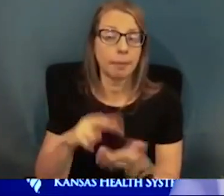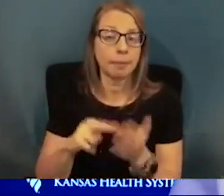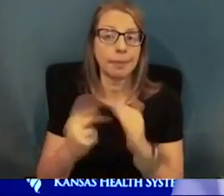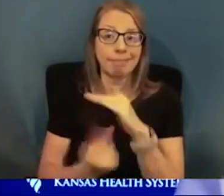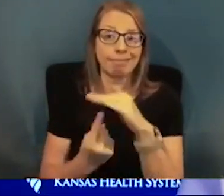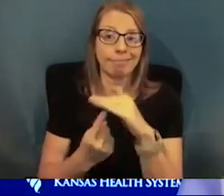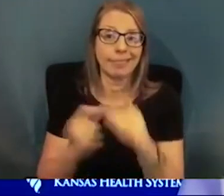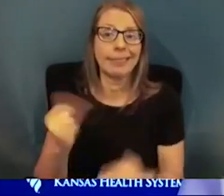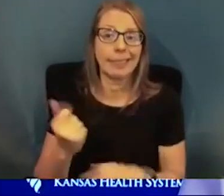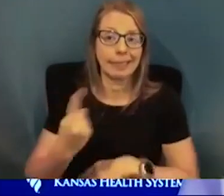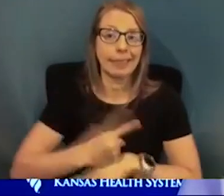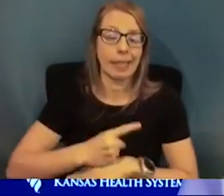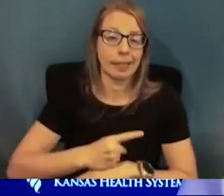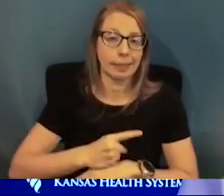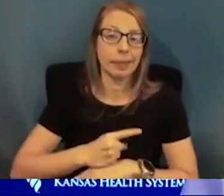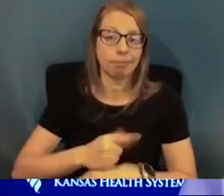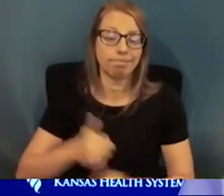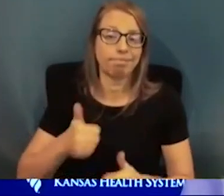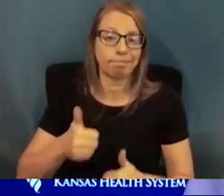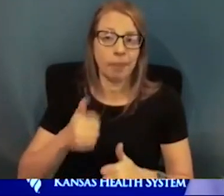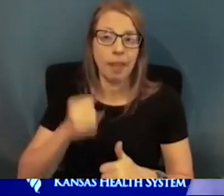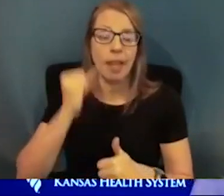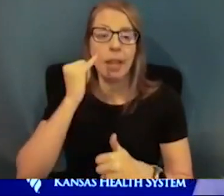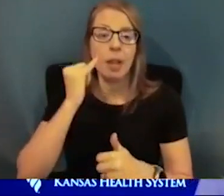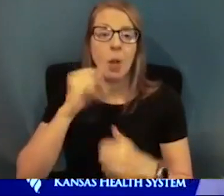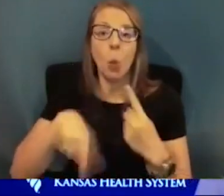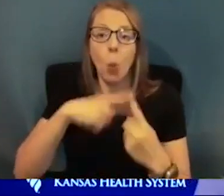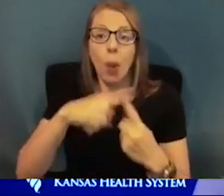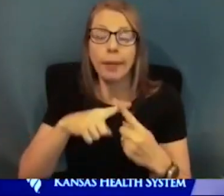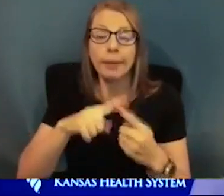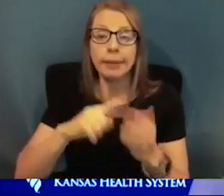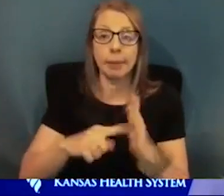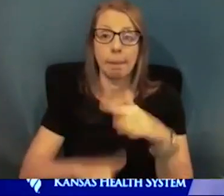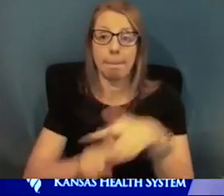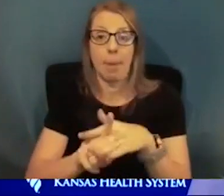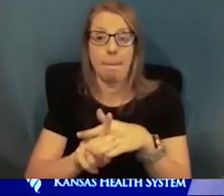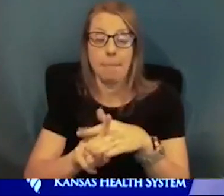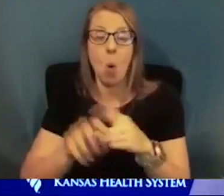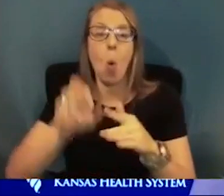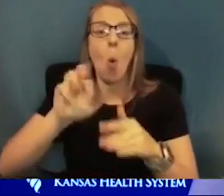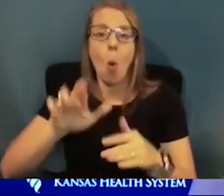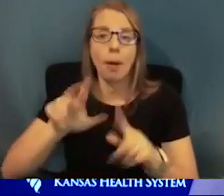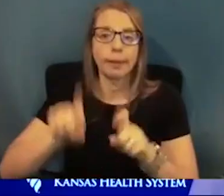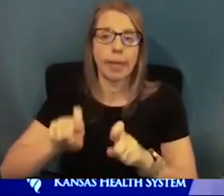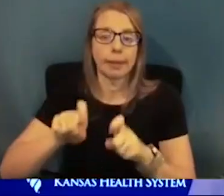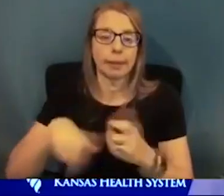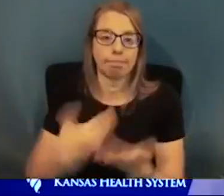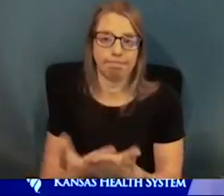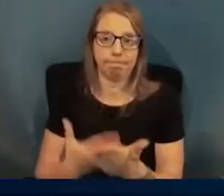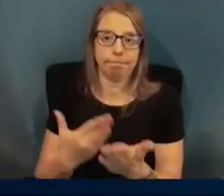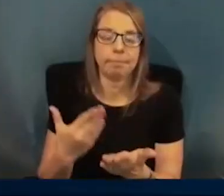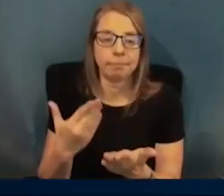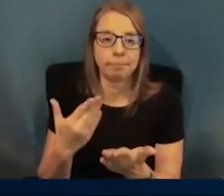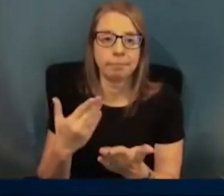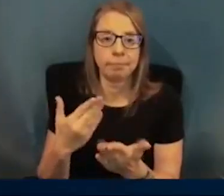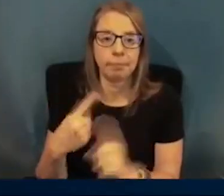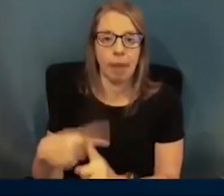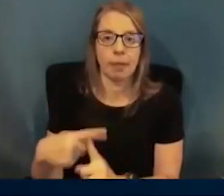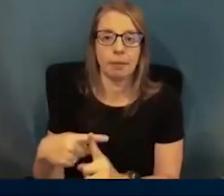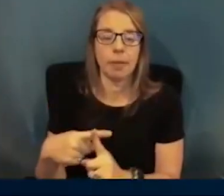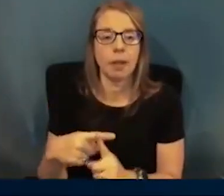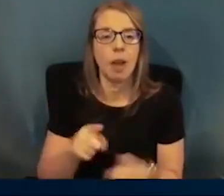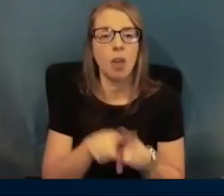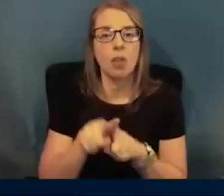isolation from symptom onset or test date. All right, and then could we just clarify for the audience, because we have a